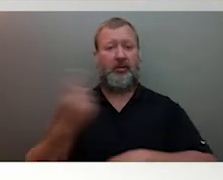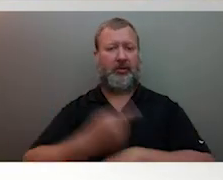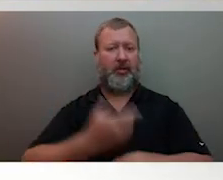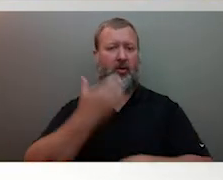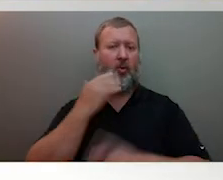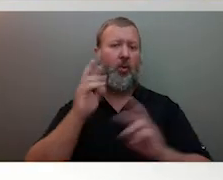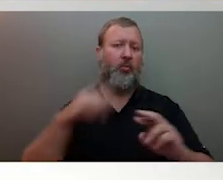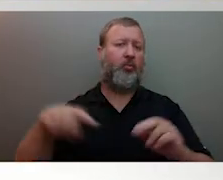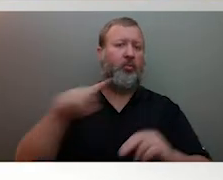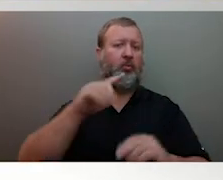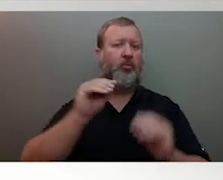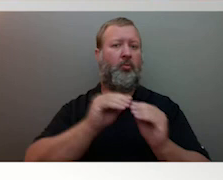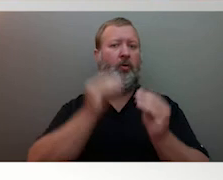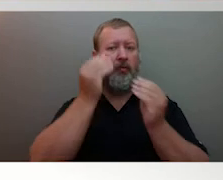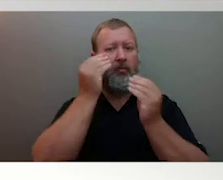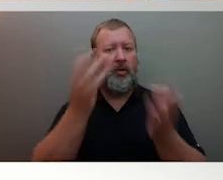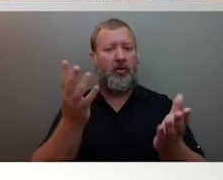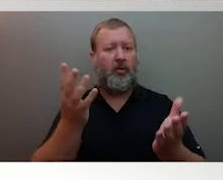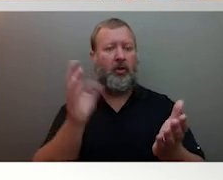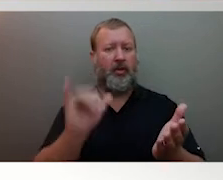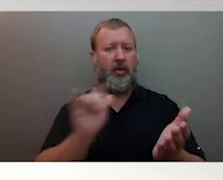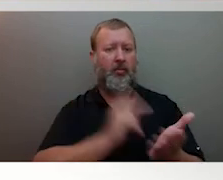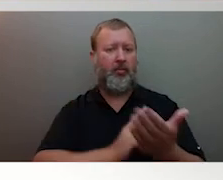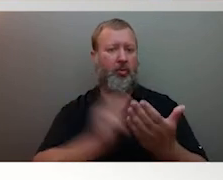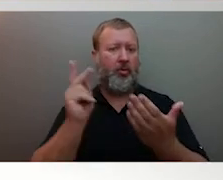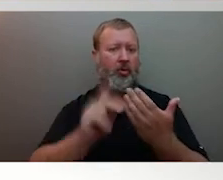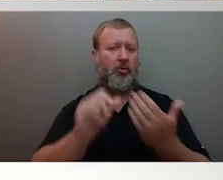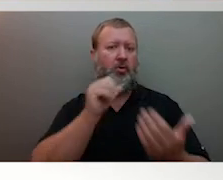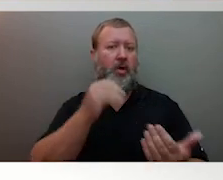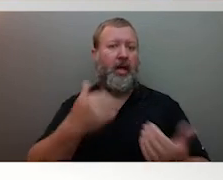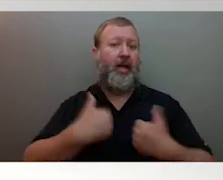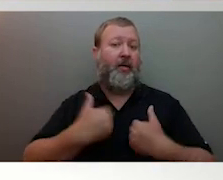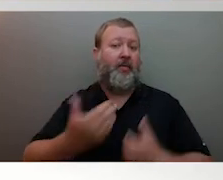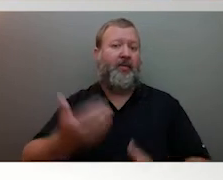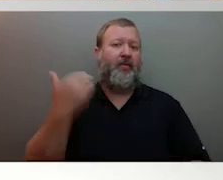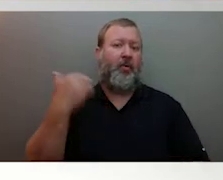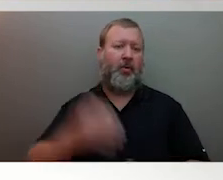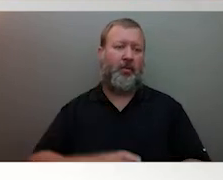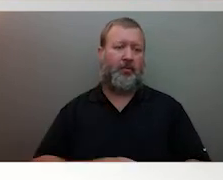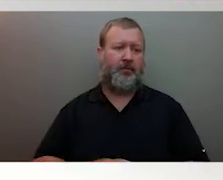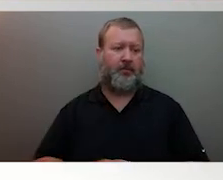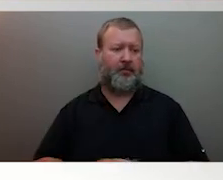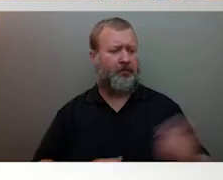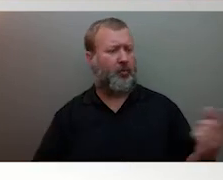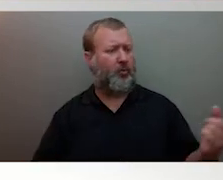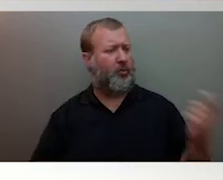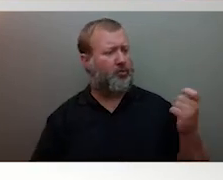hope that I've given you a little bit more information about hospital homebound that you did not have before. Yes, sir.